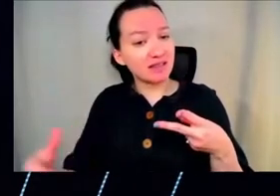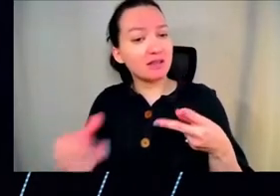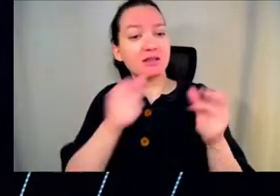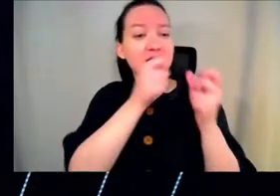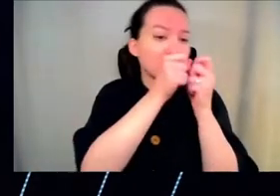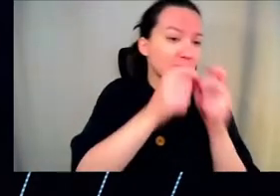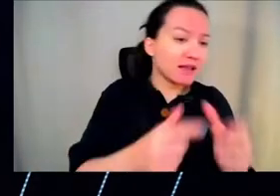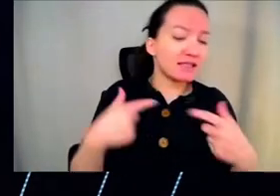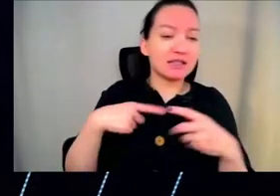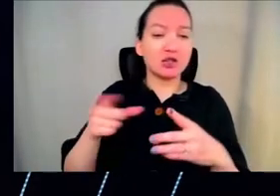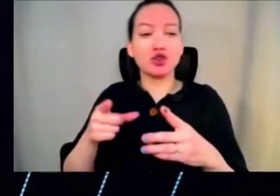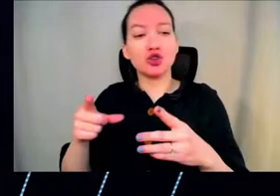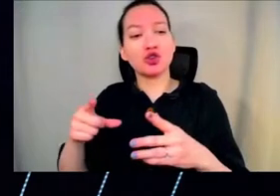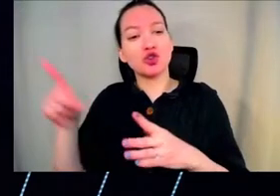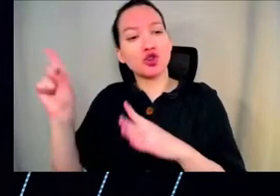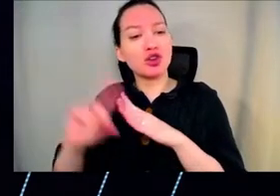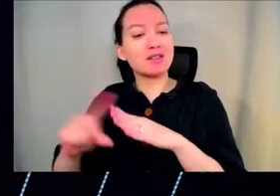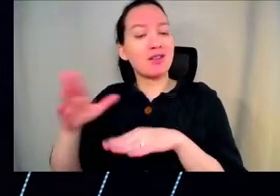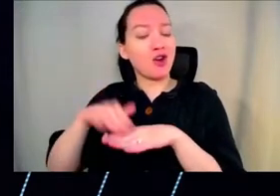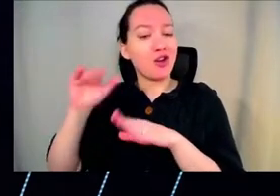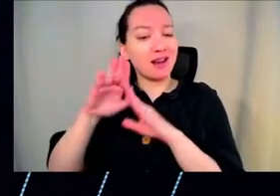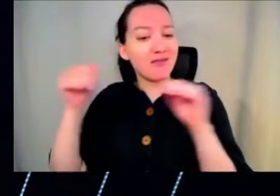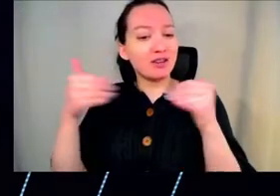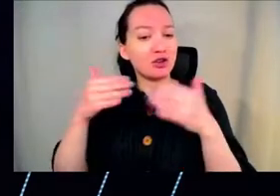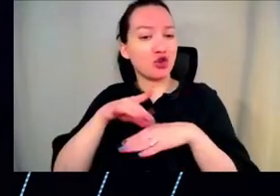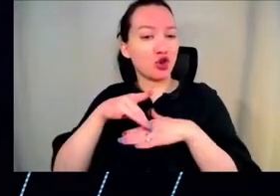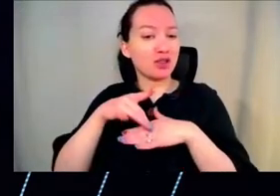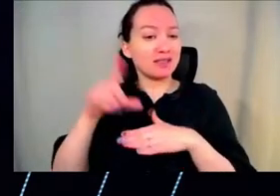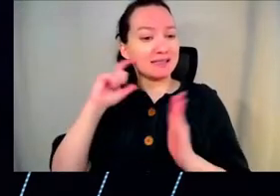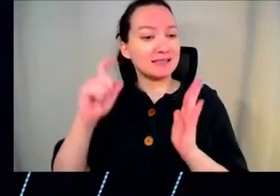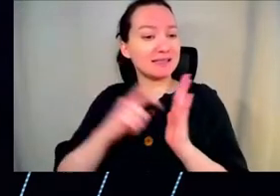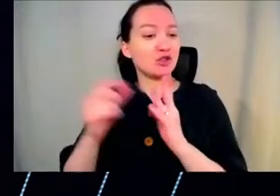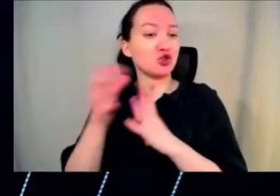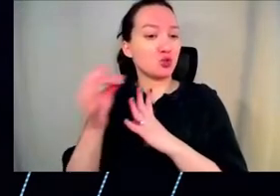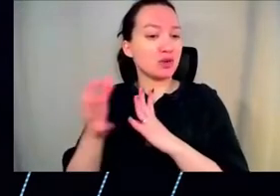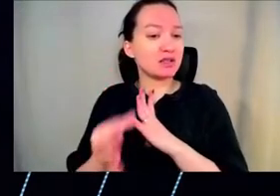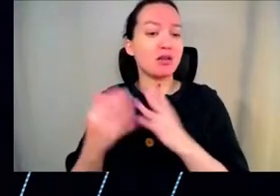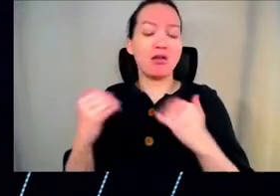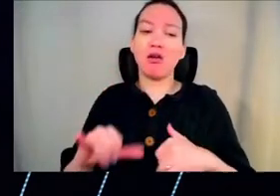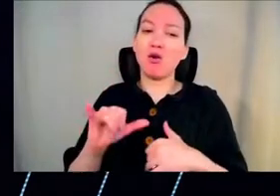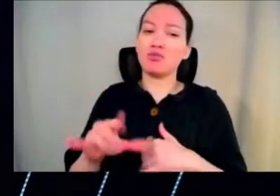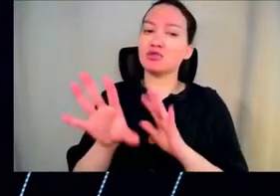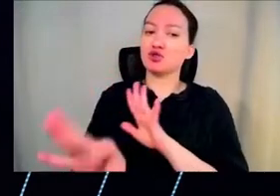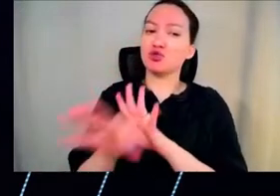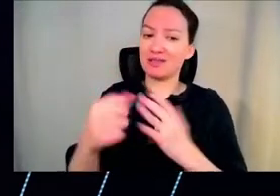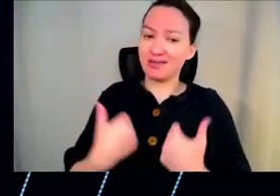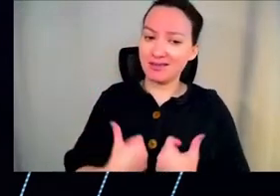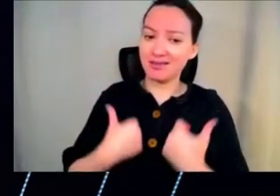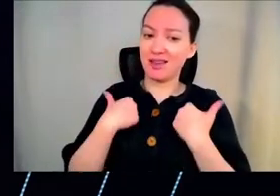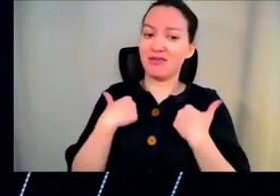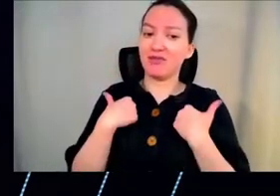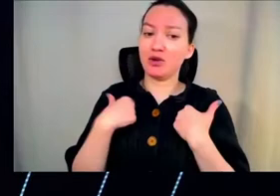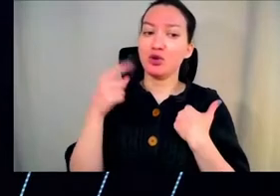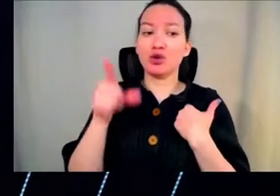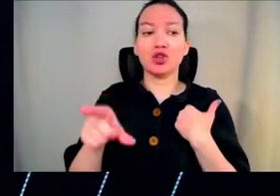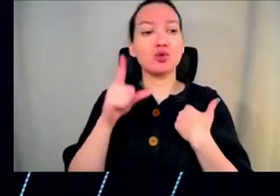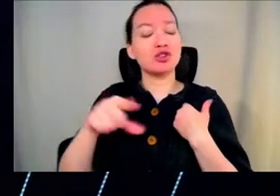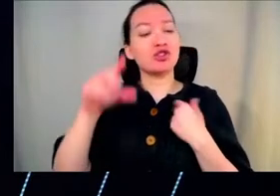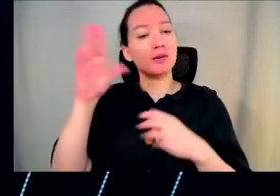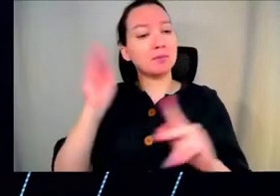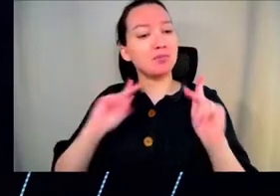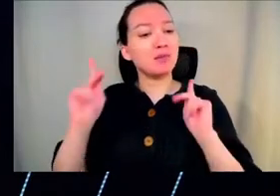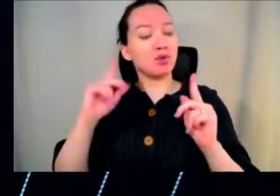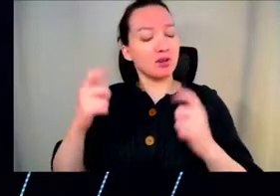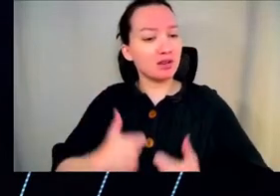blessings and curses. Now I call on heaven and earth to witness the choice you make. Oh, that you would choose life so that you and your descendants